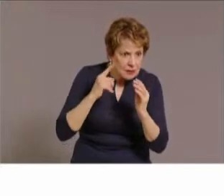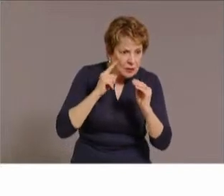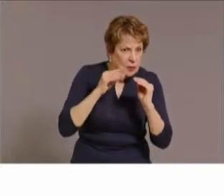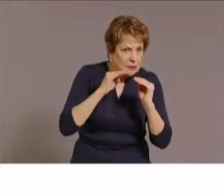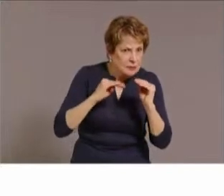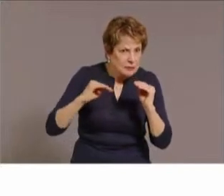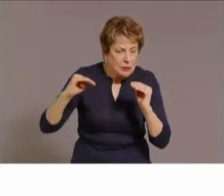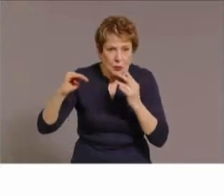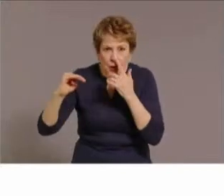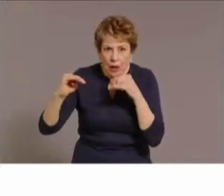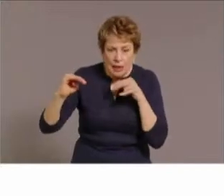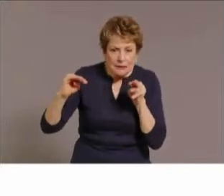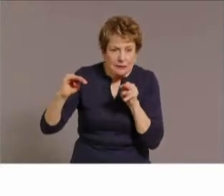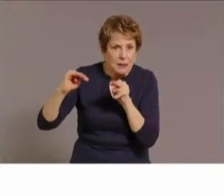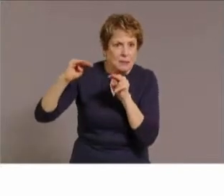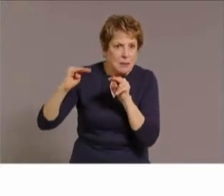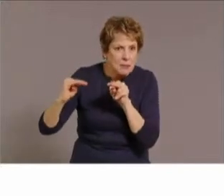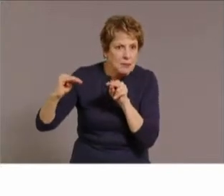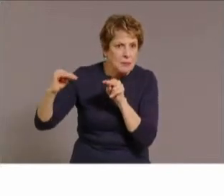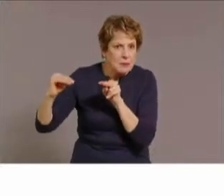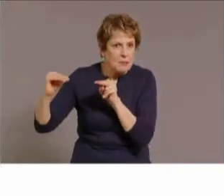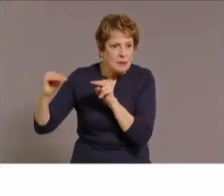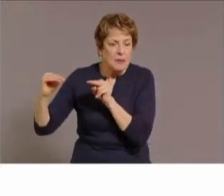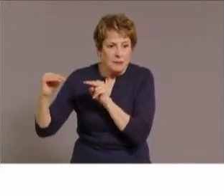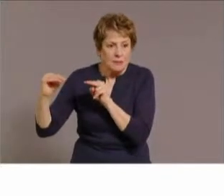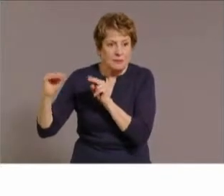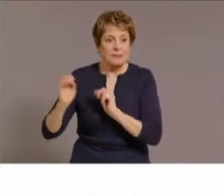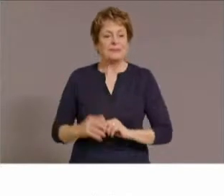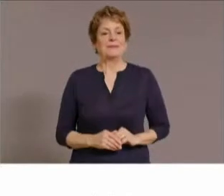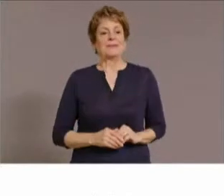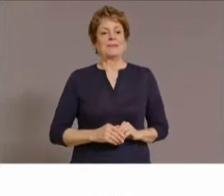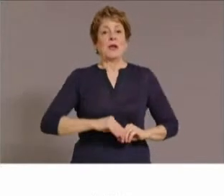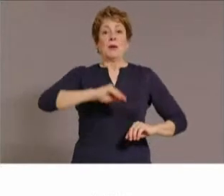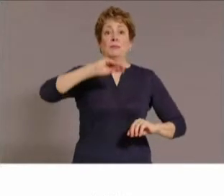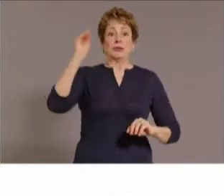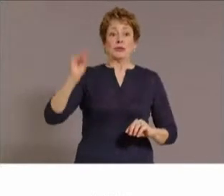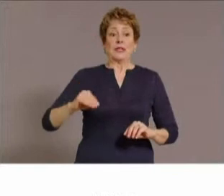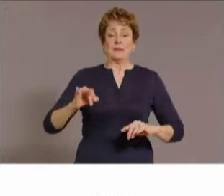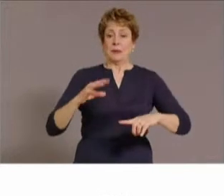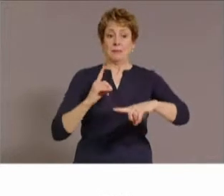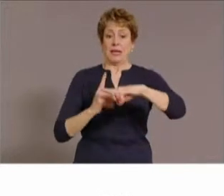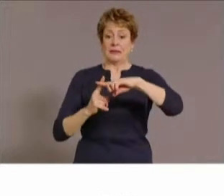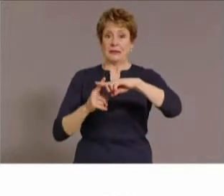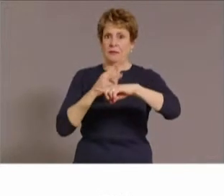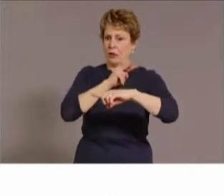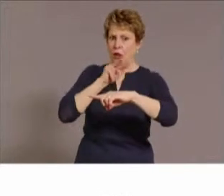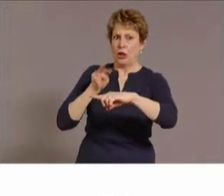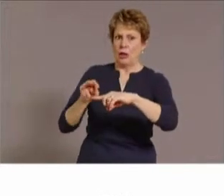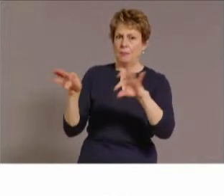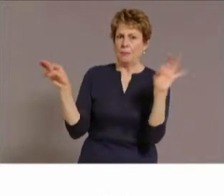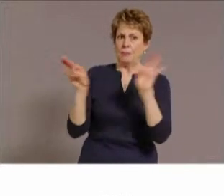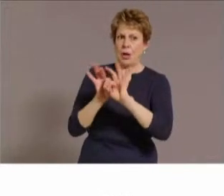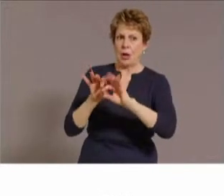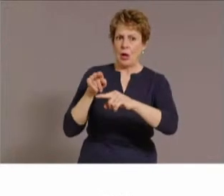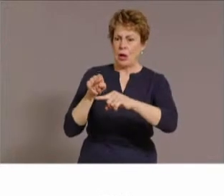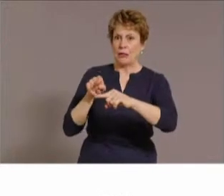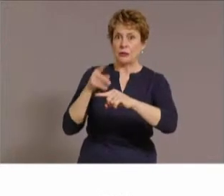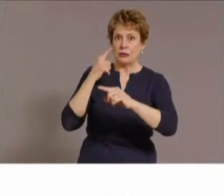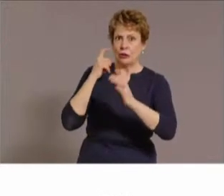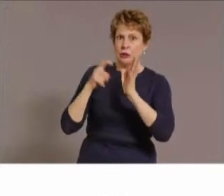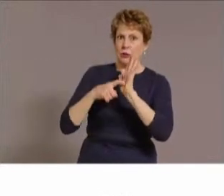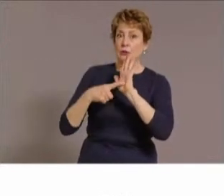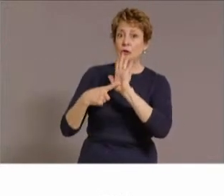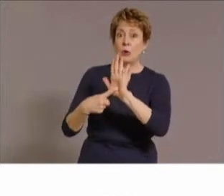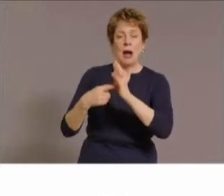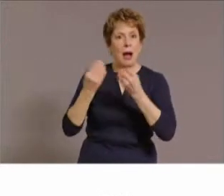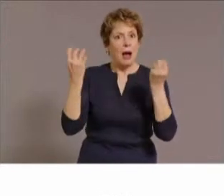Percent positivity is an important indicator because it does tell us about the spread in the community. This one's a little different than